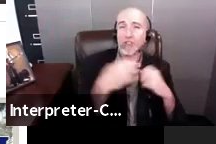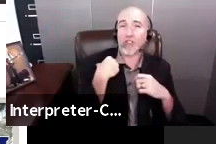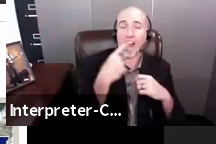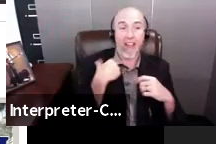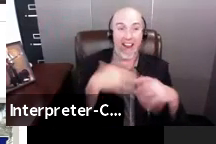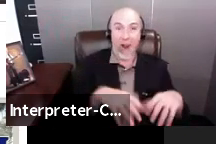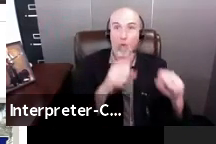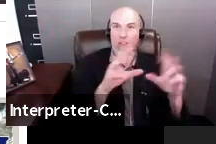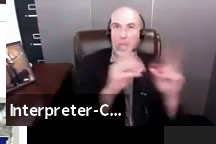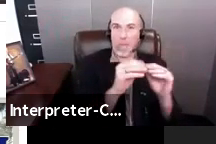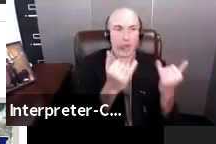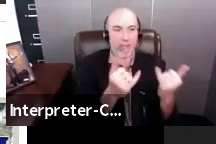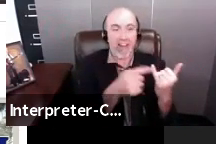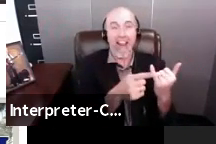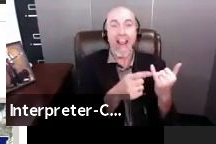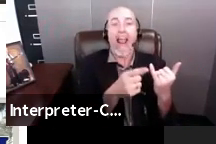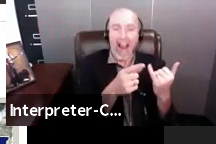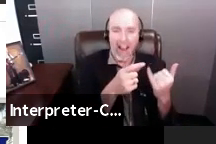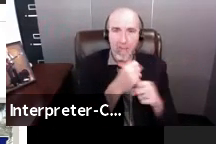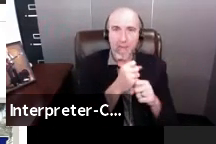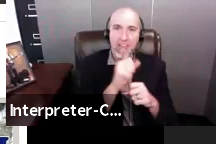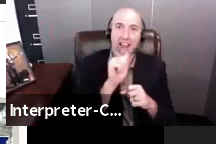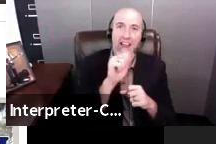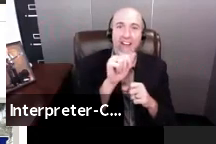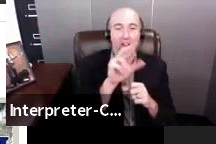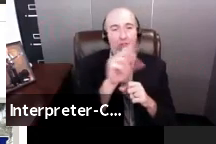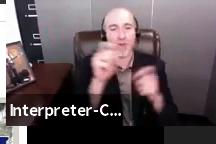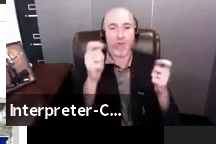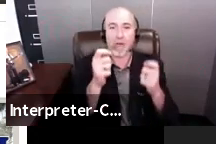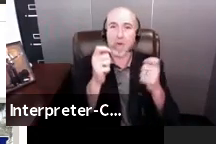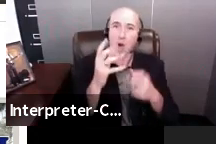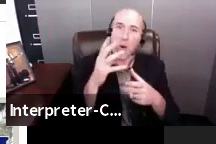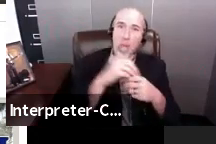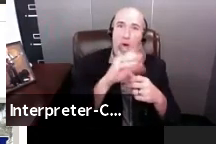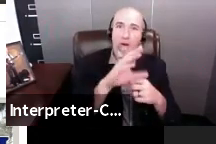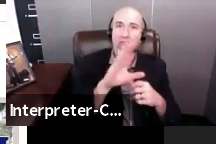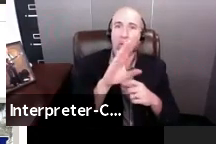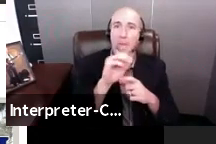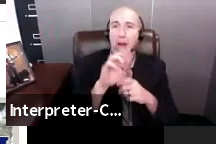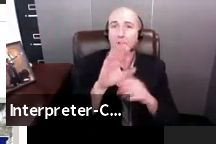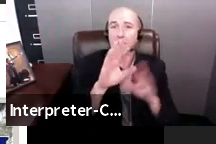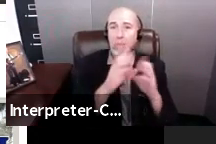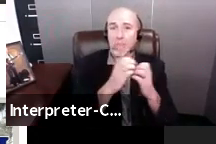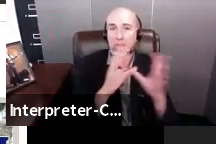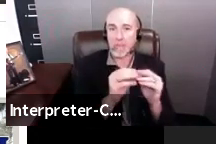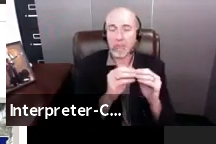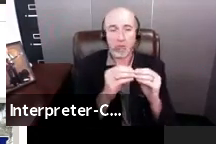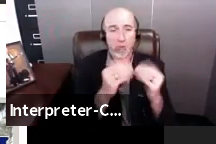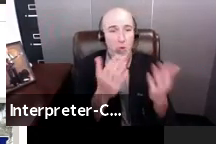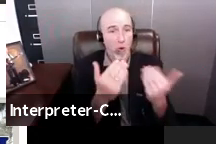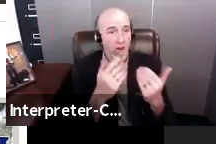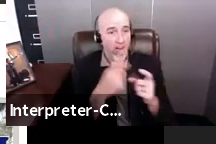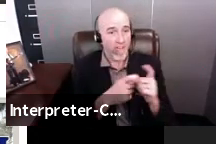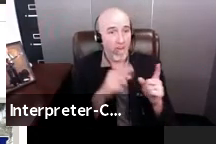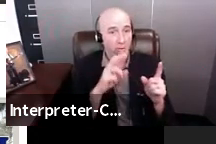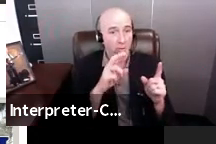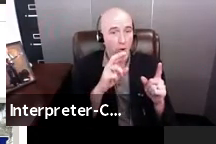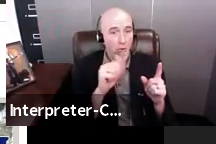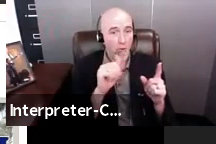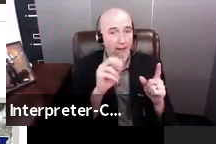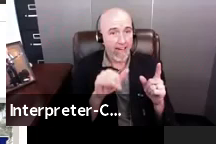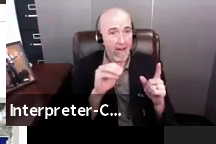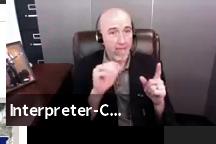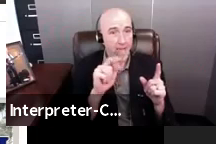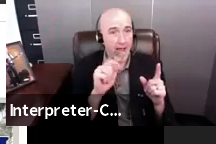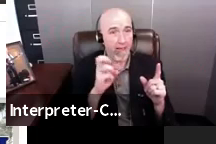meeting today, and they have made the ADA 30 celebration part of their Mayor's Committee meeting. So let's go ahead and hear from Rainey Matthews with